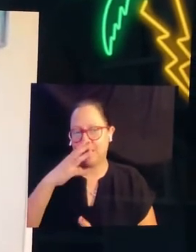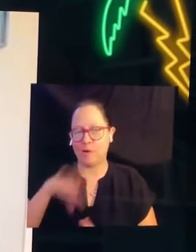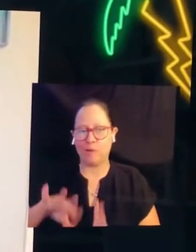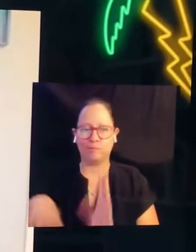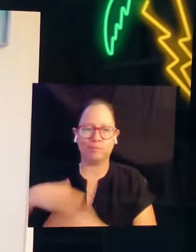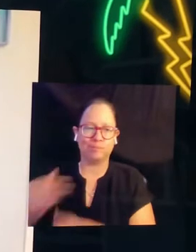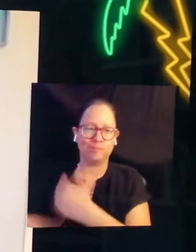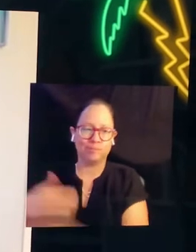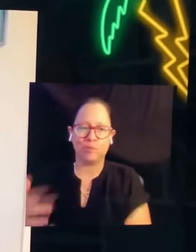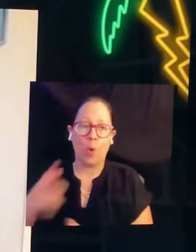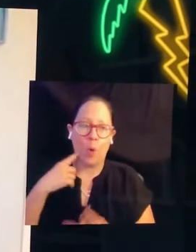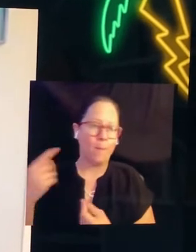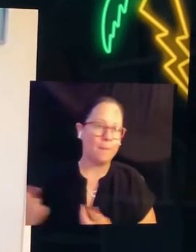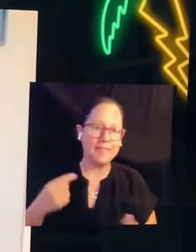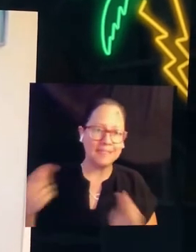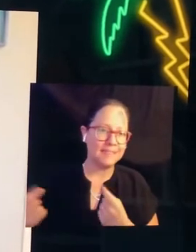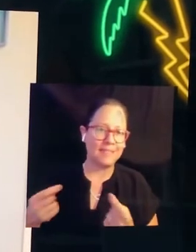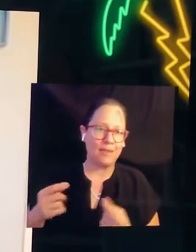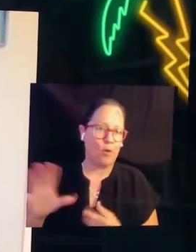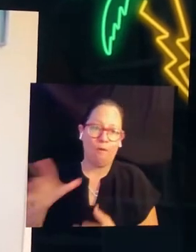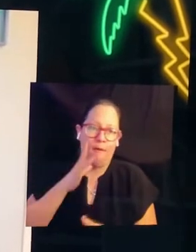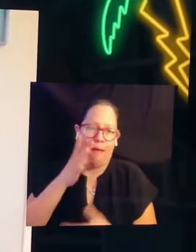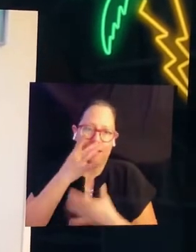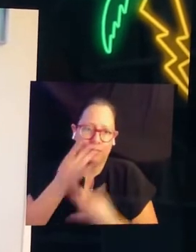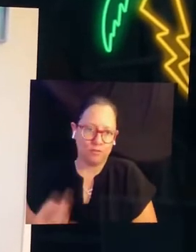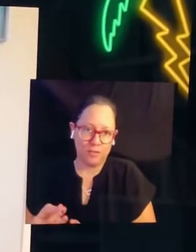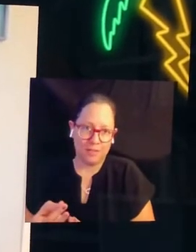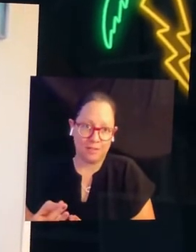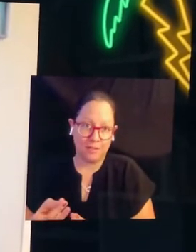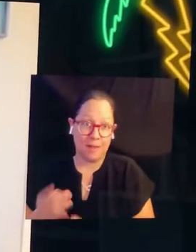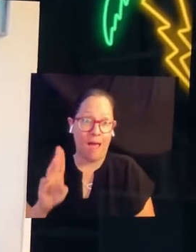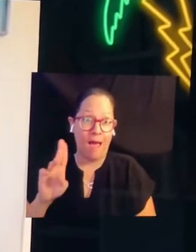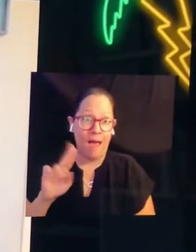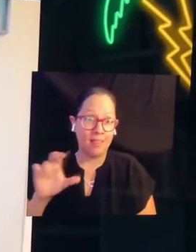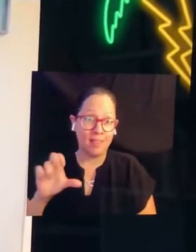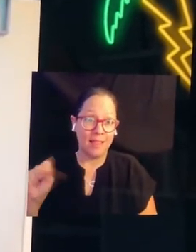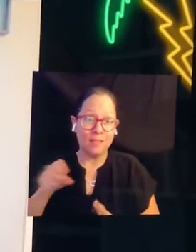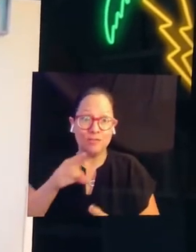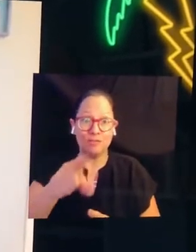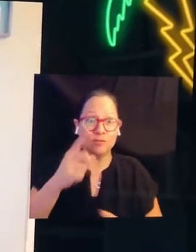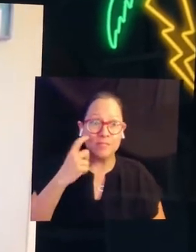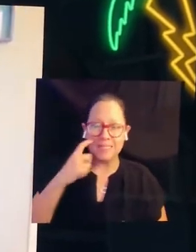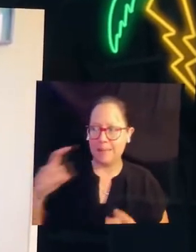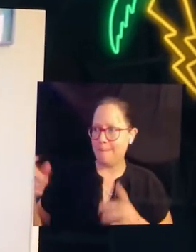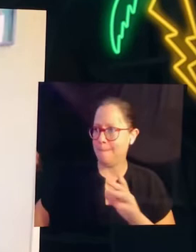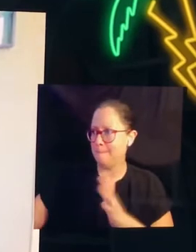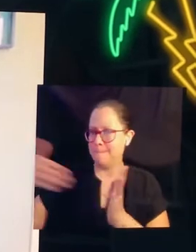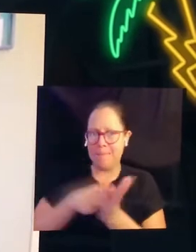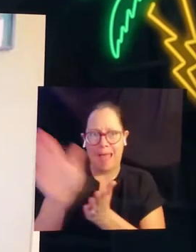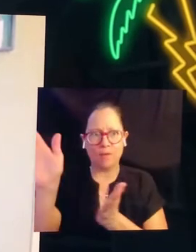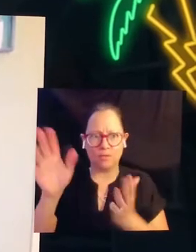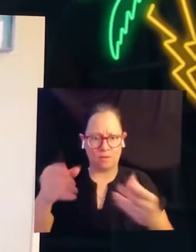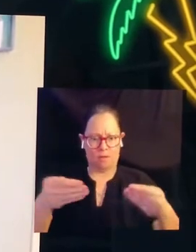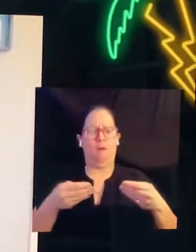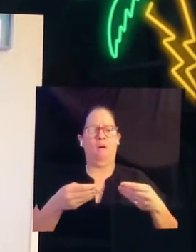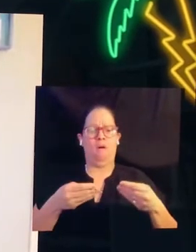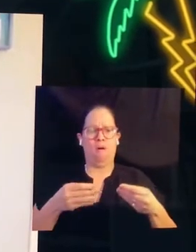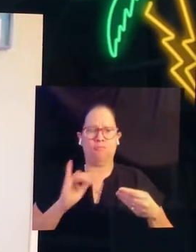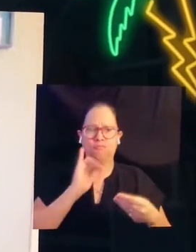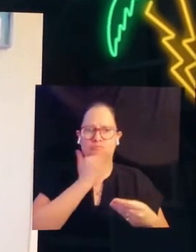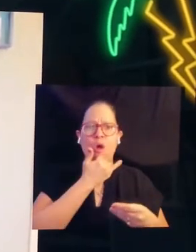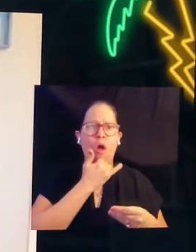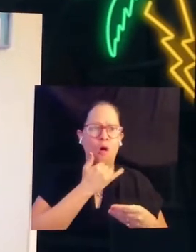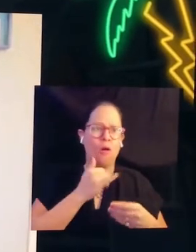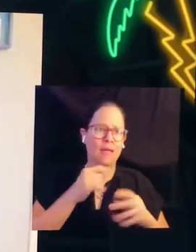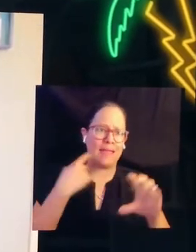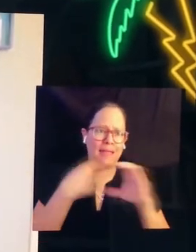and they're just not replying. Many of them don't reply if they're not interested. If you don't get a reply, that